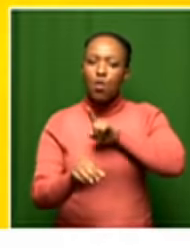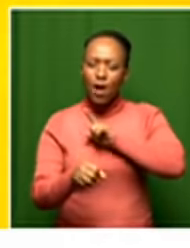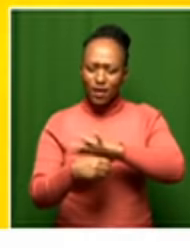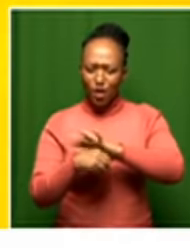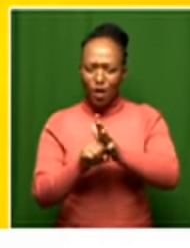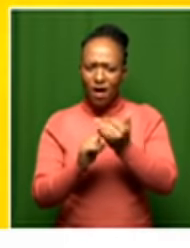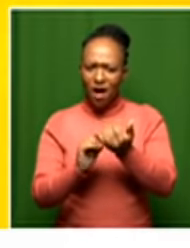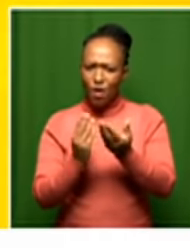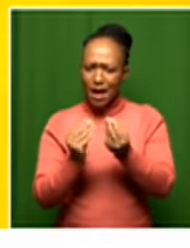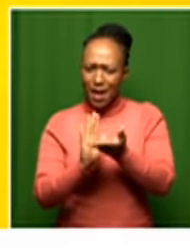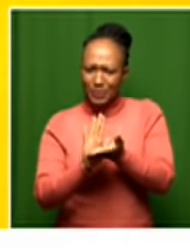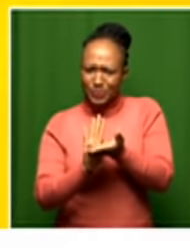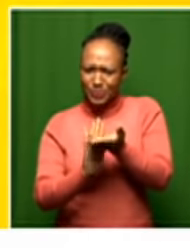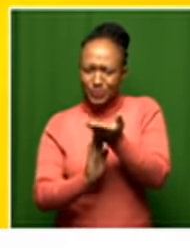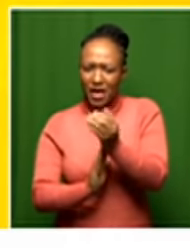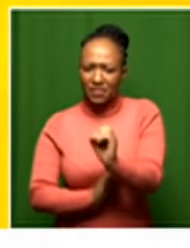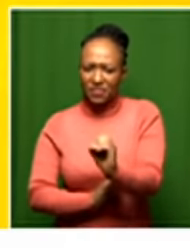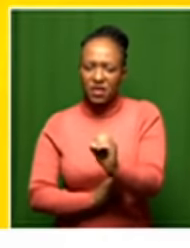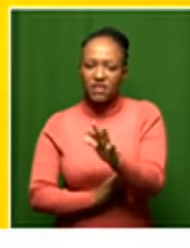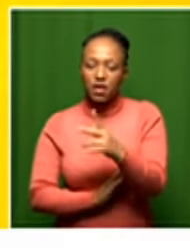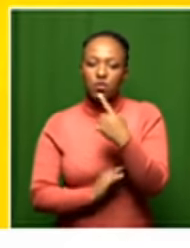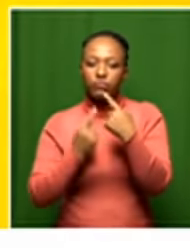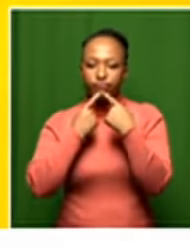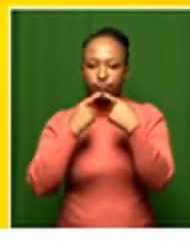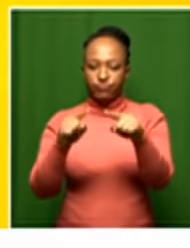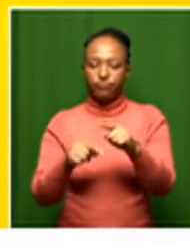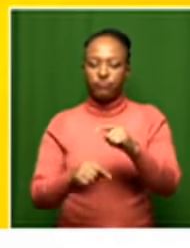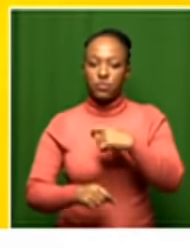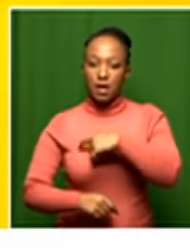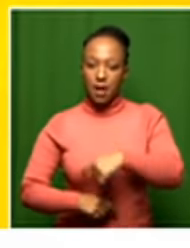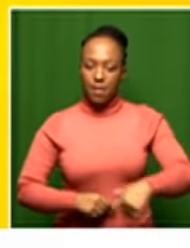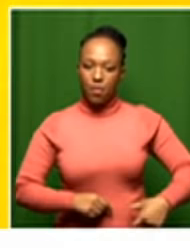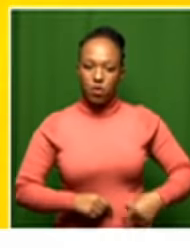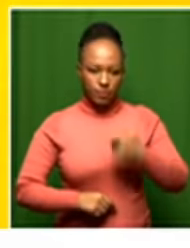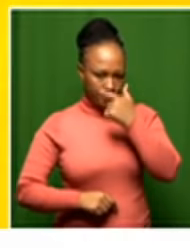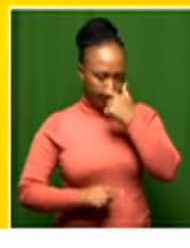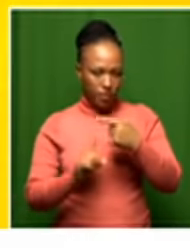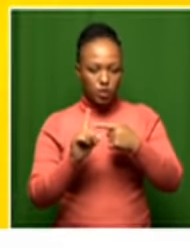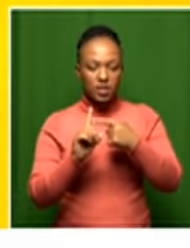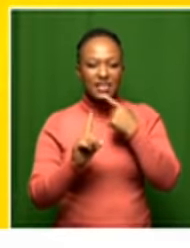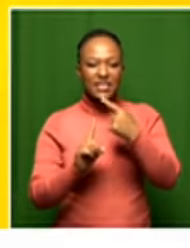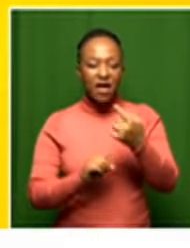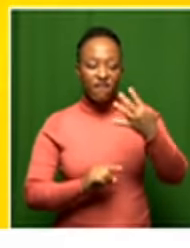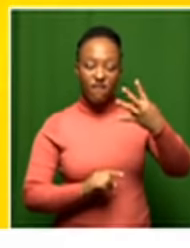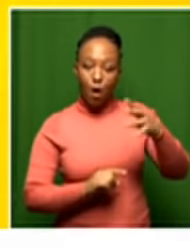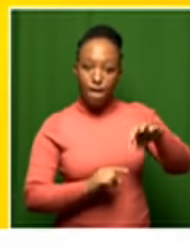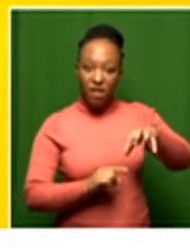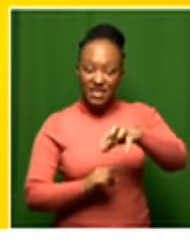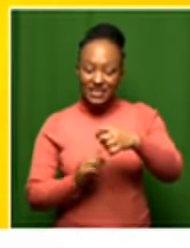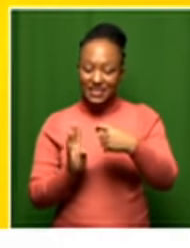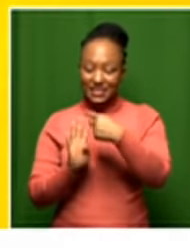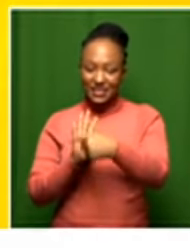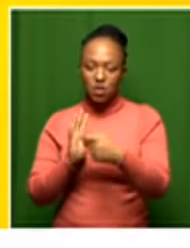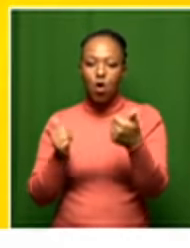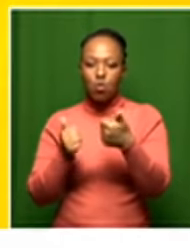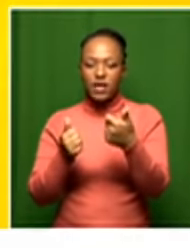in COVID-19 infections. Making the announcement, President Ramaphosa said 4 provinces were already in the third wave. Now, to make